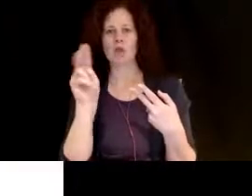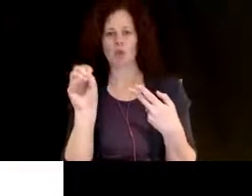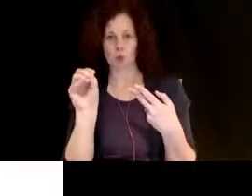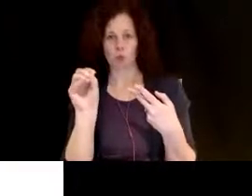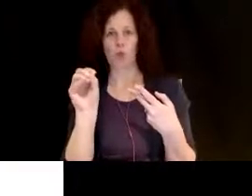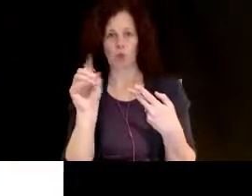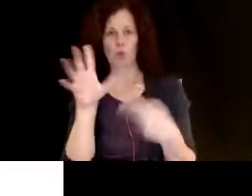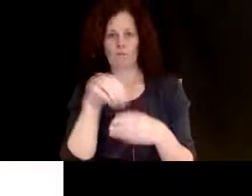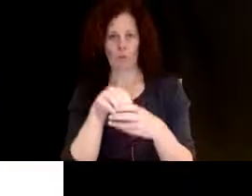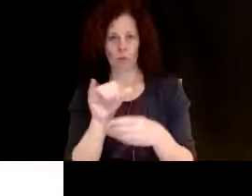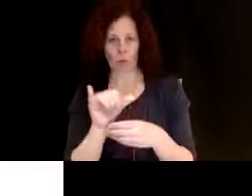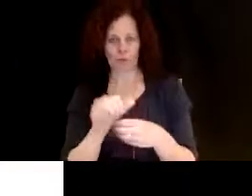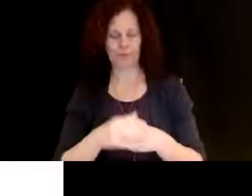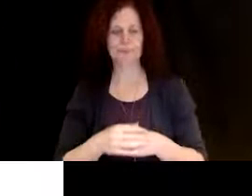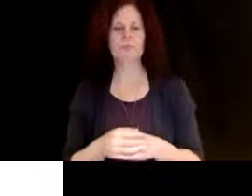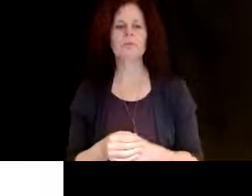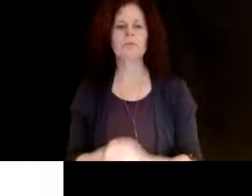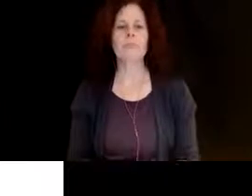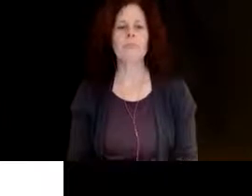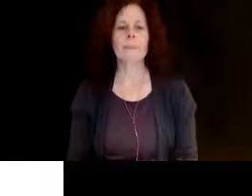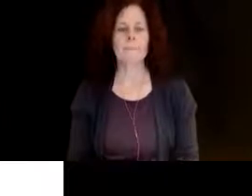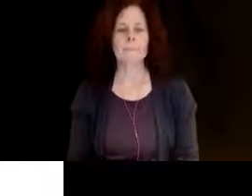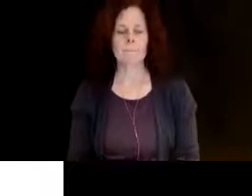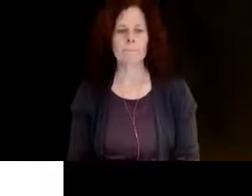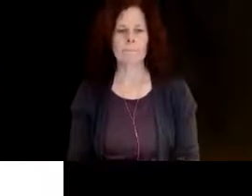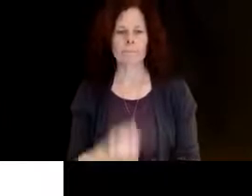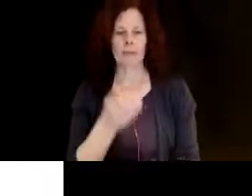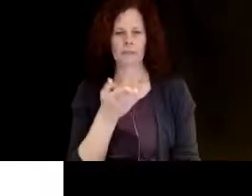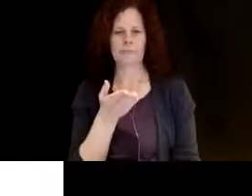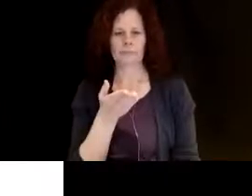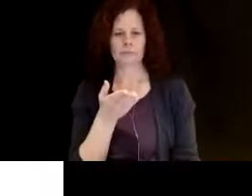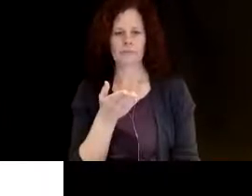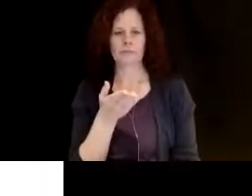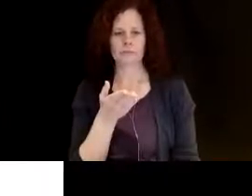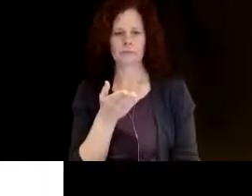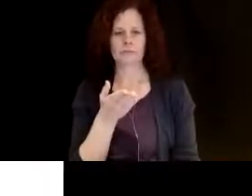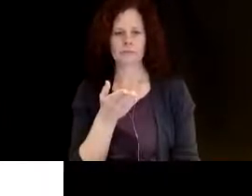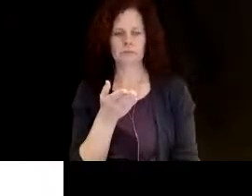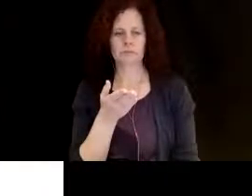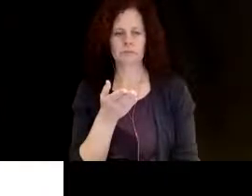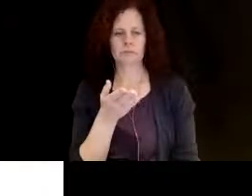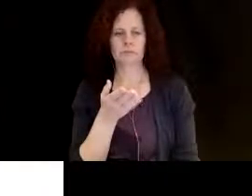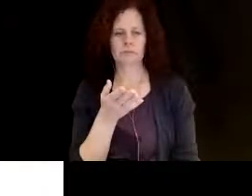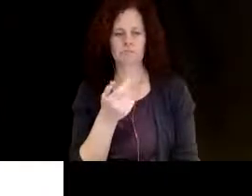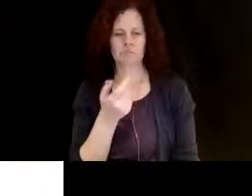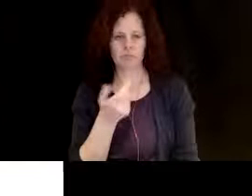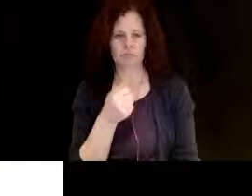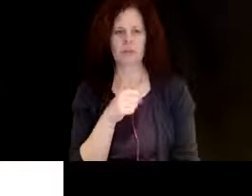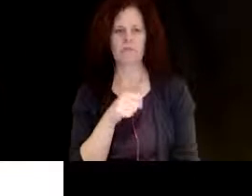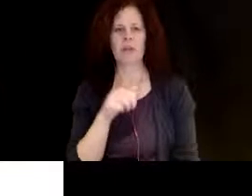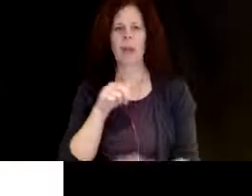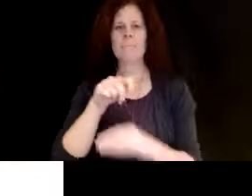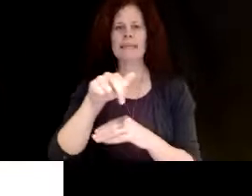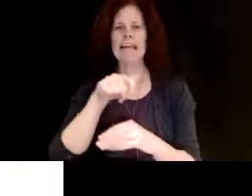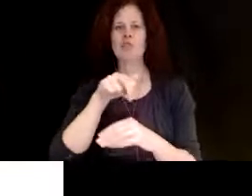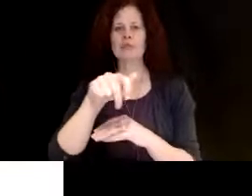by the importance of pedestrian access to transit. Pedestrian infrastructure elements such as sidewalks and crosswalks